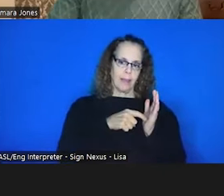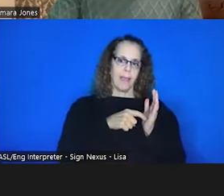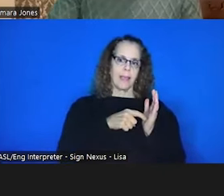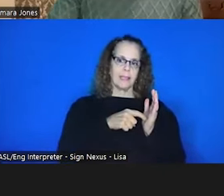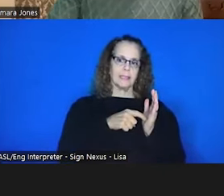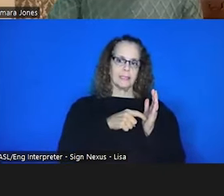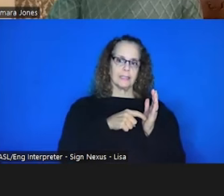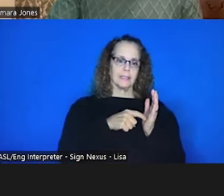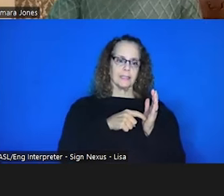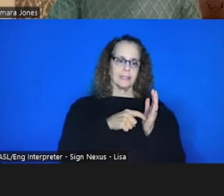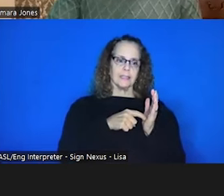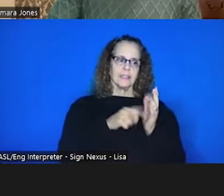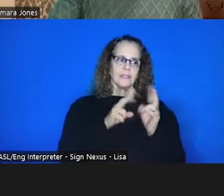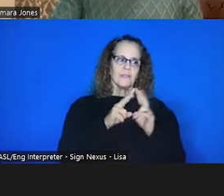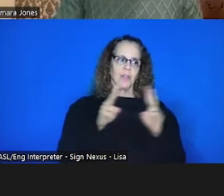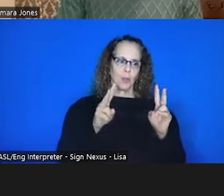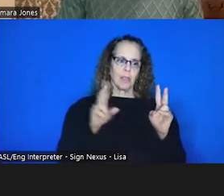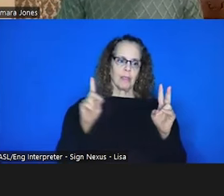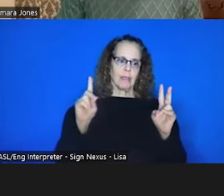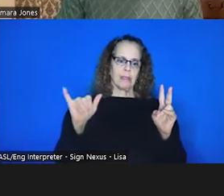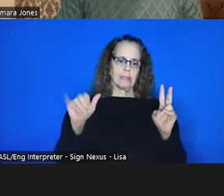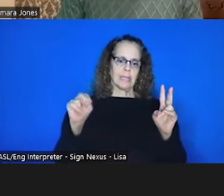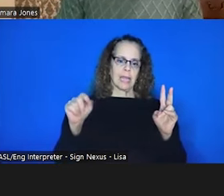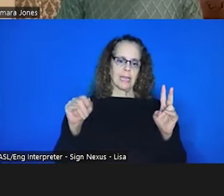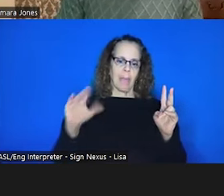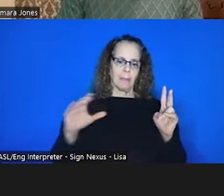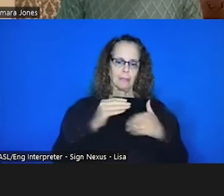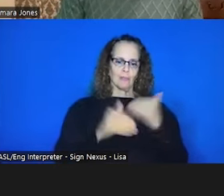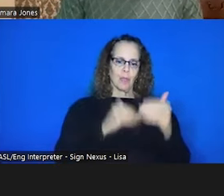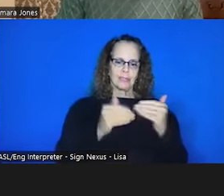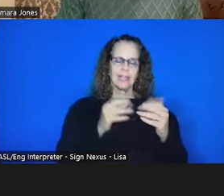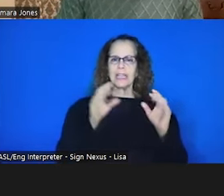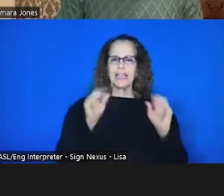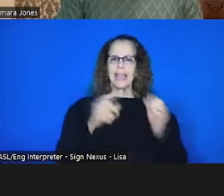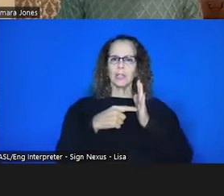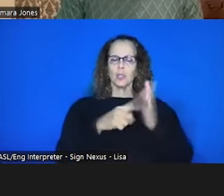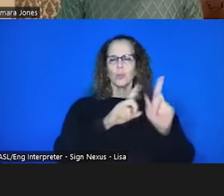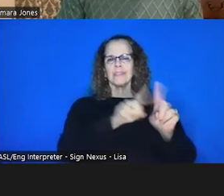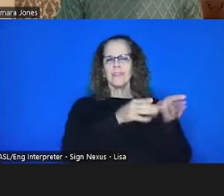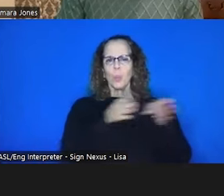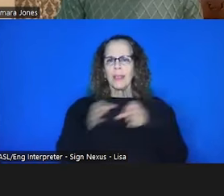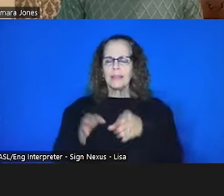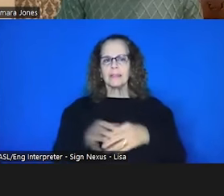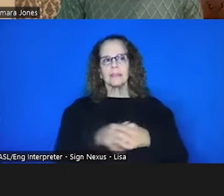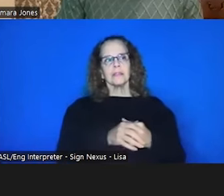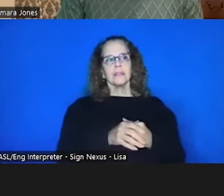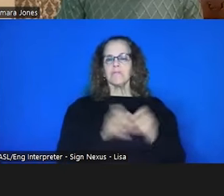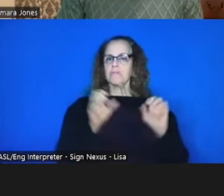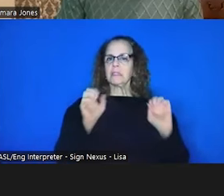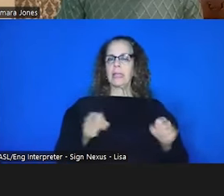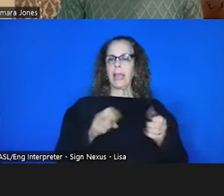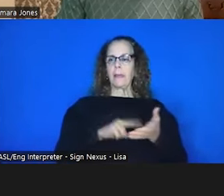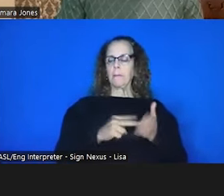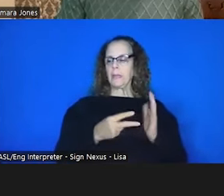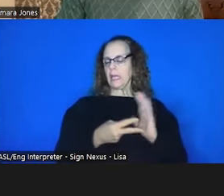evolving process, and that it can really manifest in different ways. You know, allyship can mean, you know, standing up for